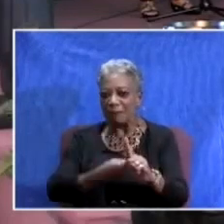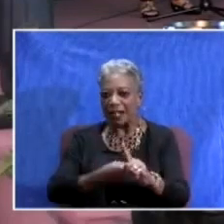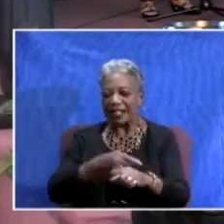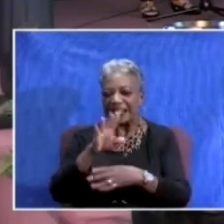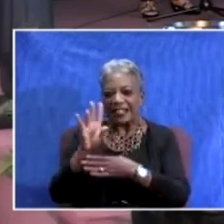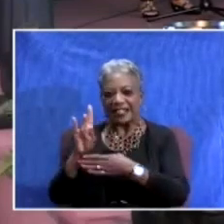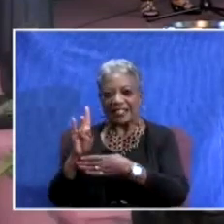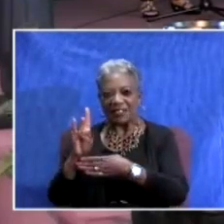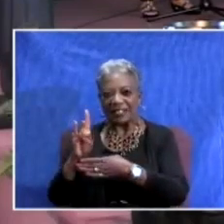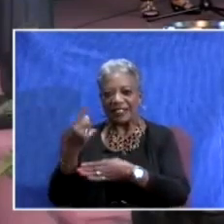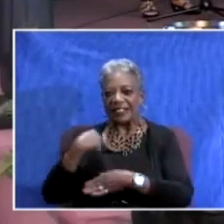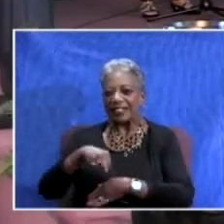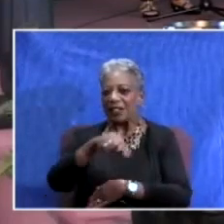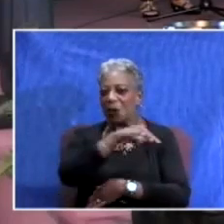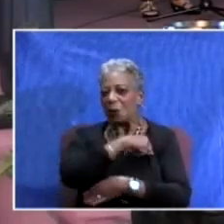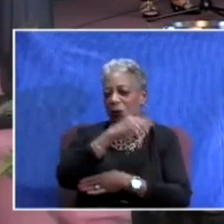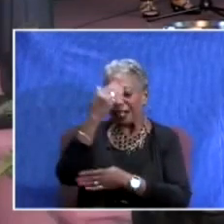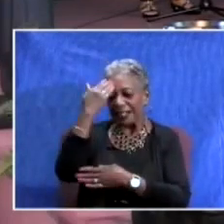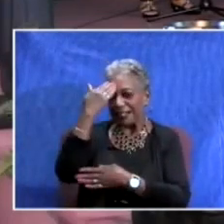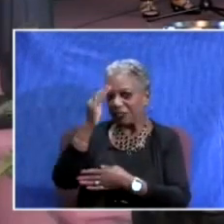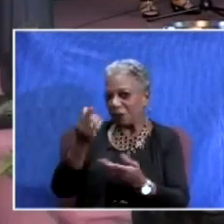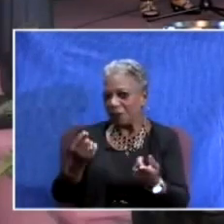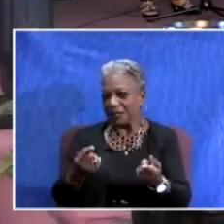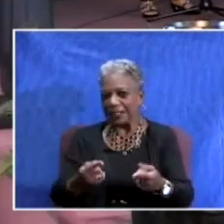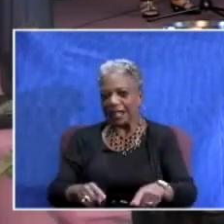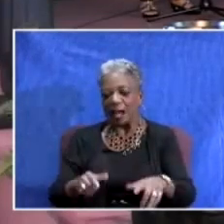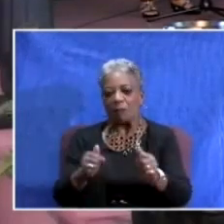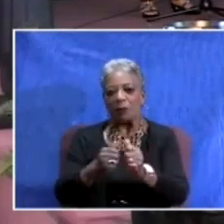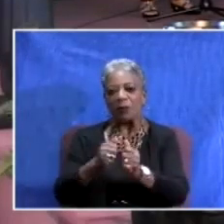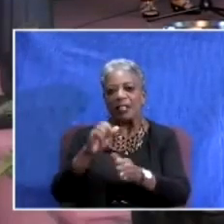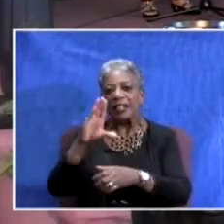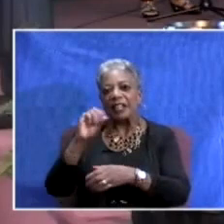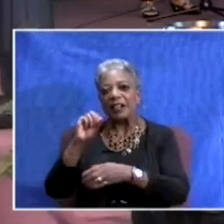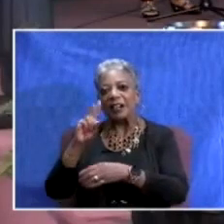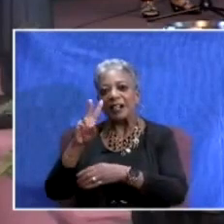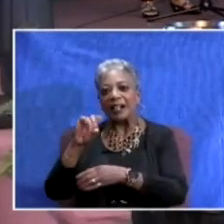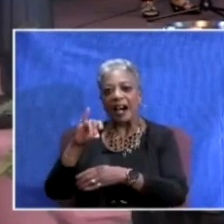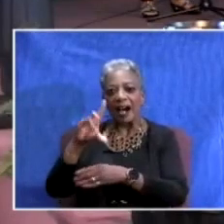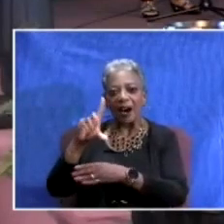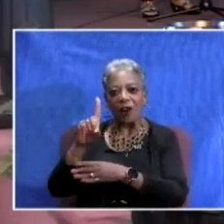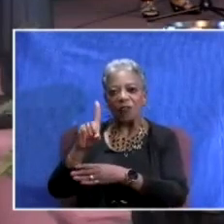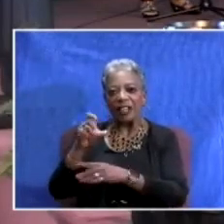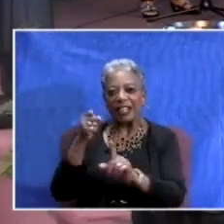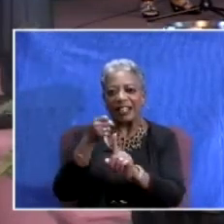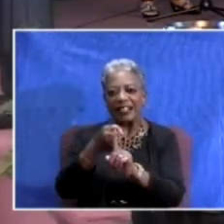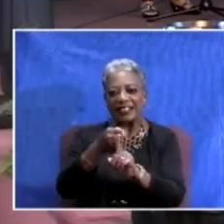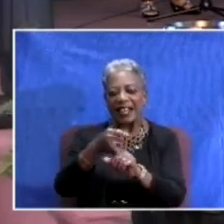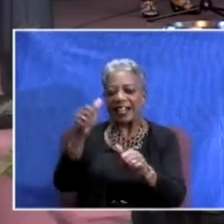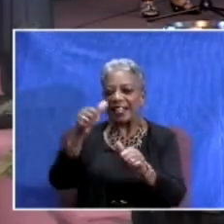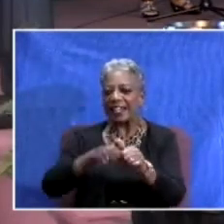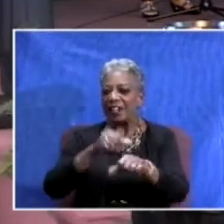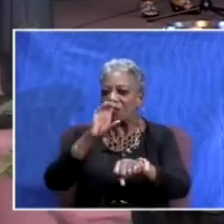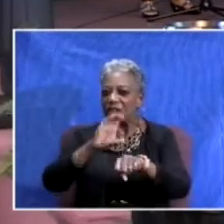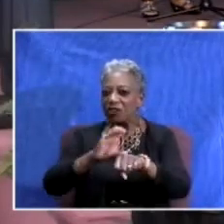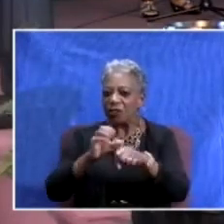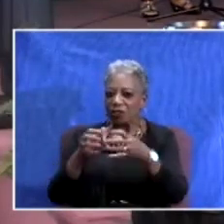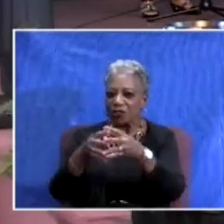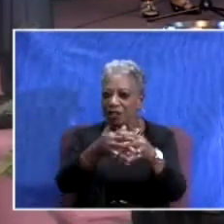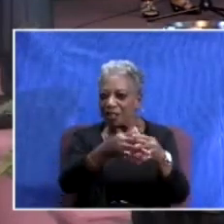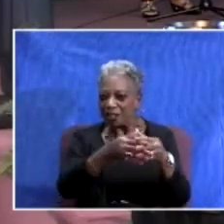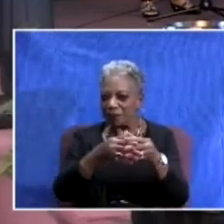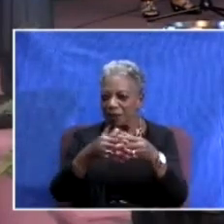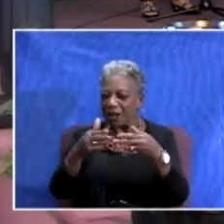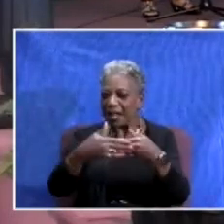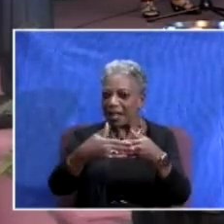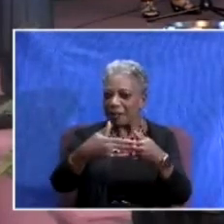thing was going to do. When COVID hit, every church in America and beyond were looking and trying to understand, how is this